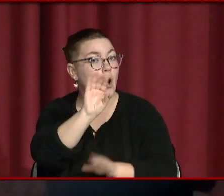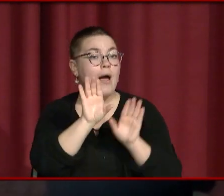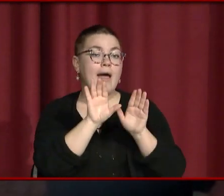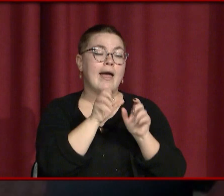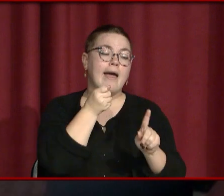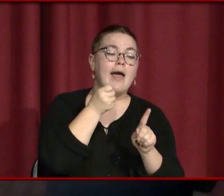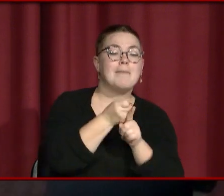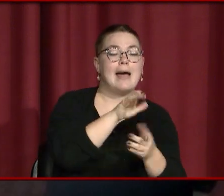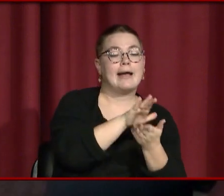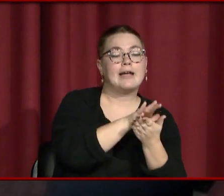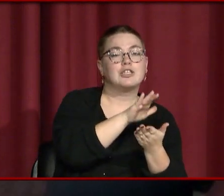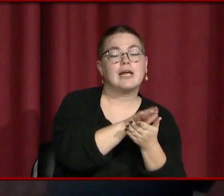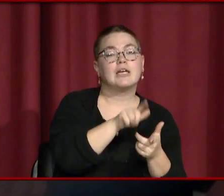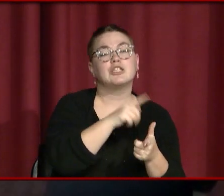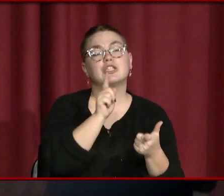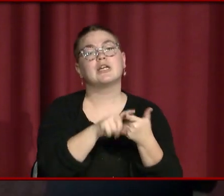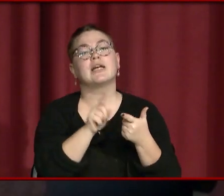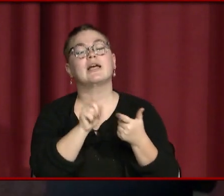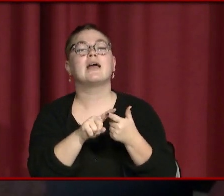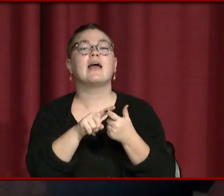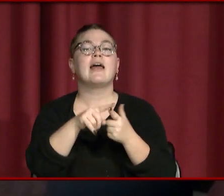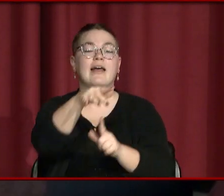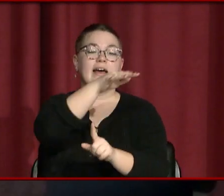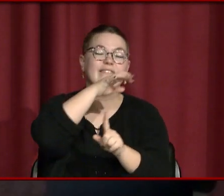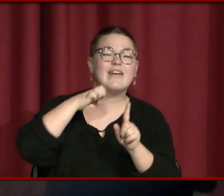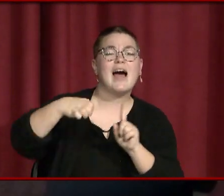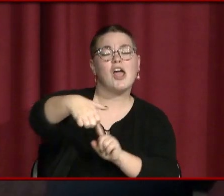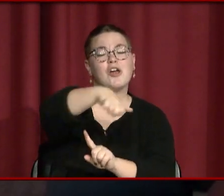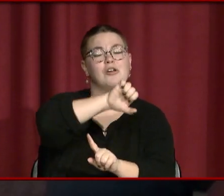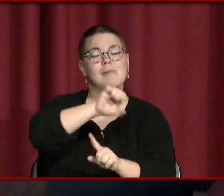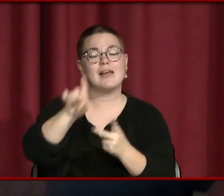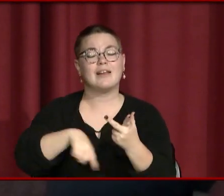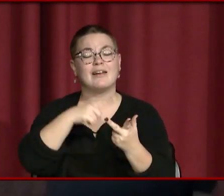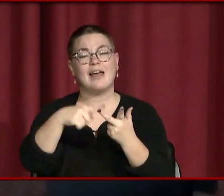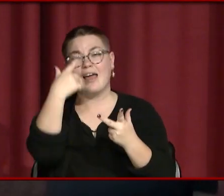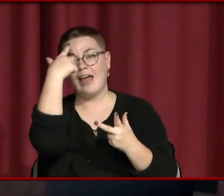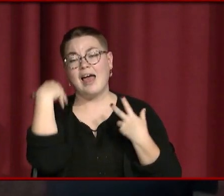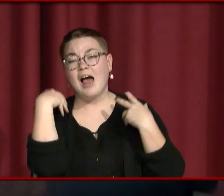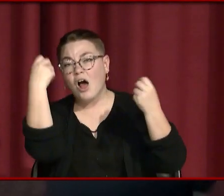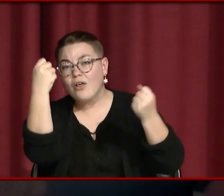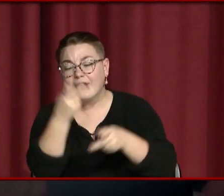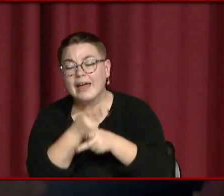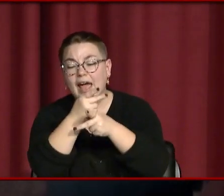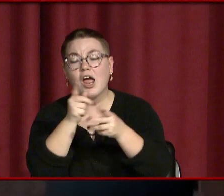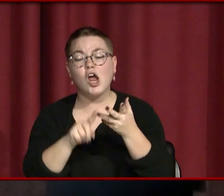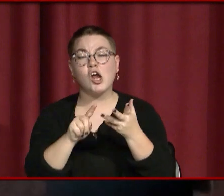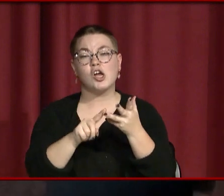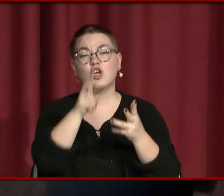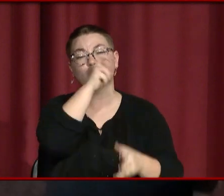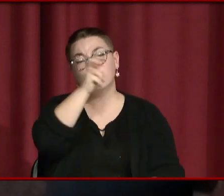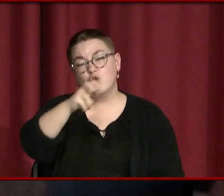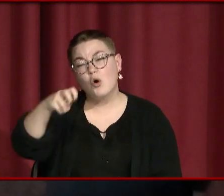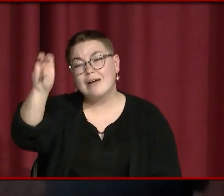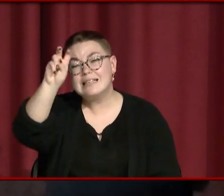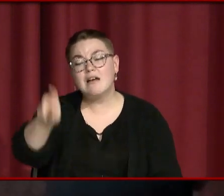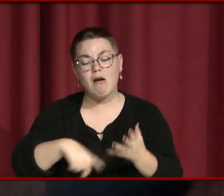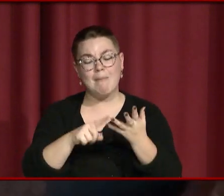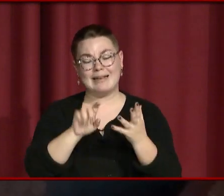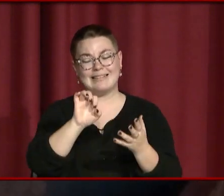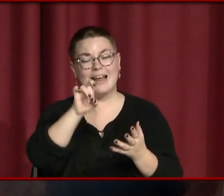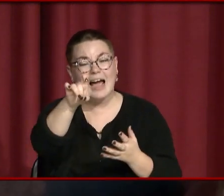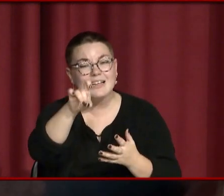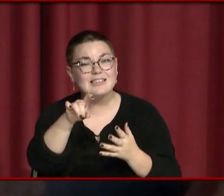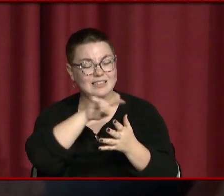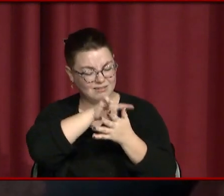education, environment, healthcare, economic development, tourism, taxes, all of those things will mean that our